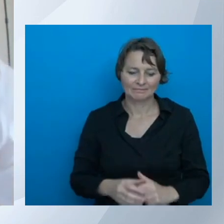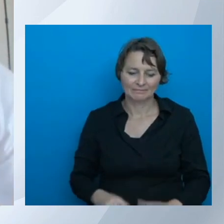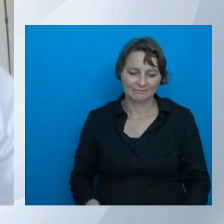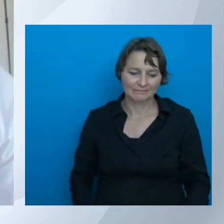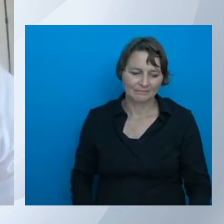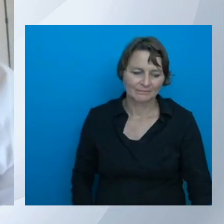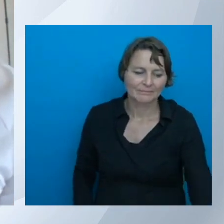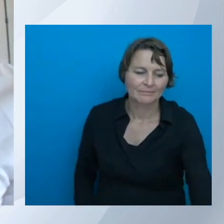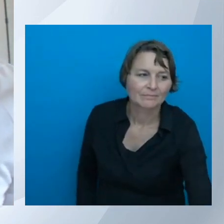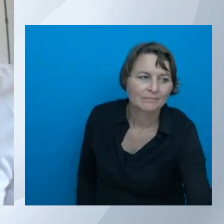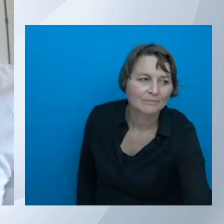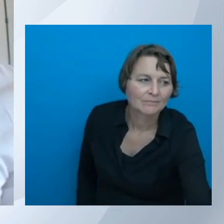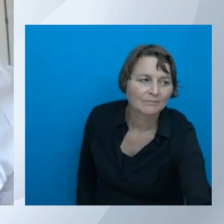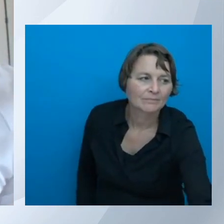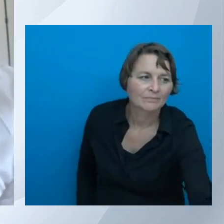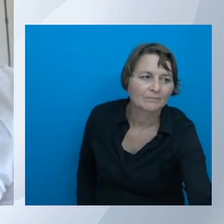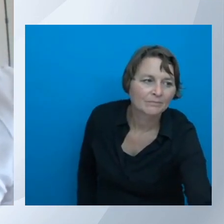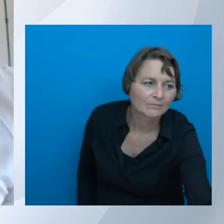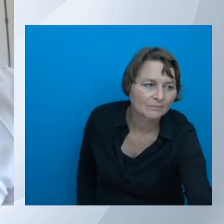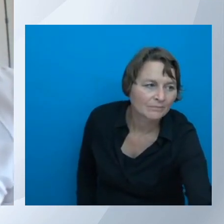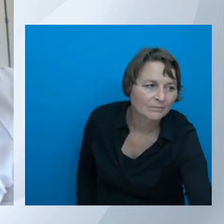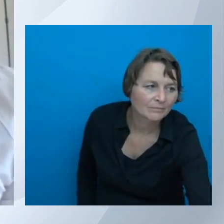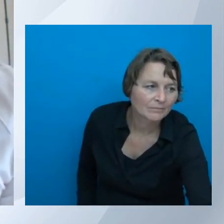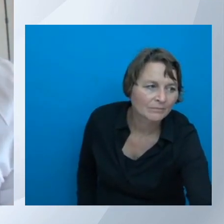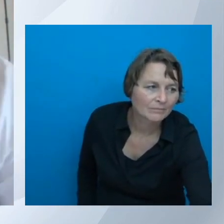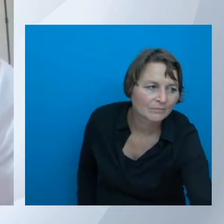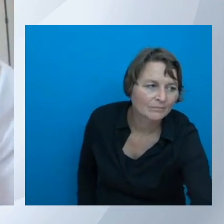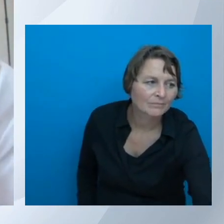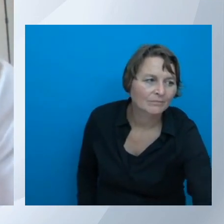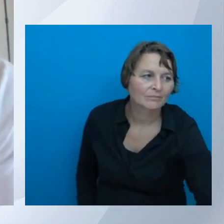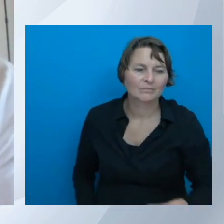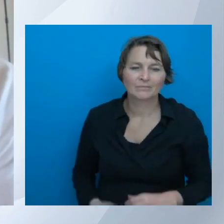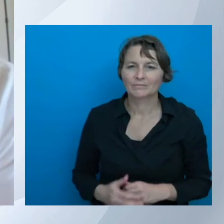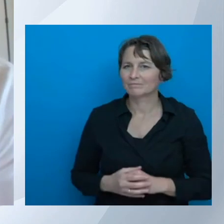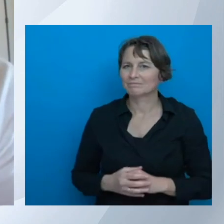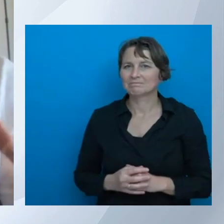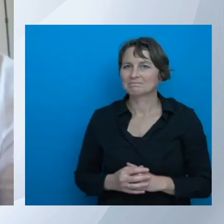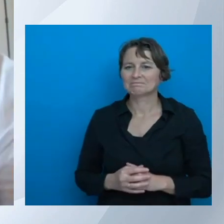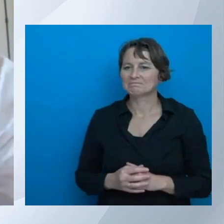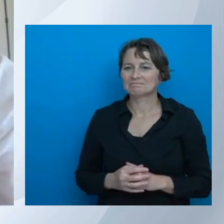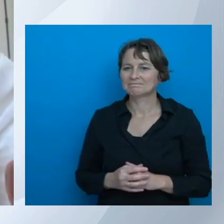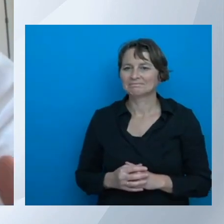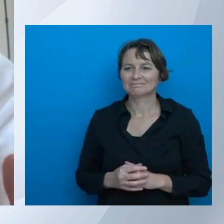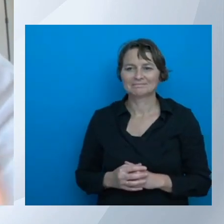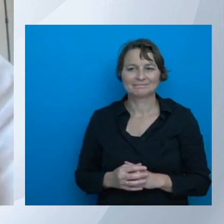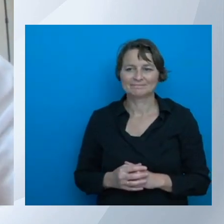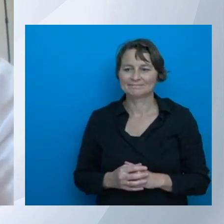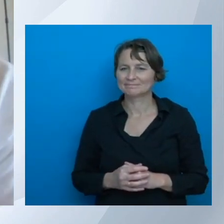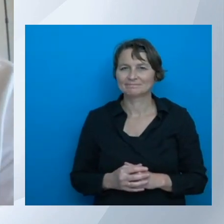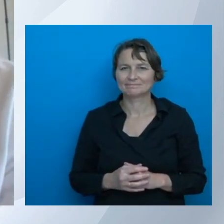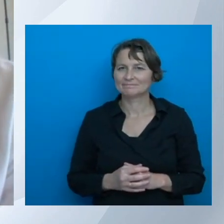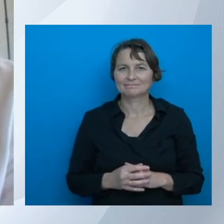Yeah, absolutely. So I think there's, whilst I've not necessarily done this myself,